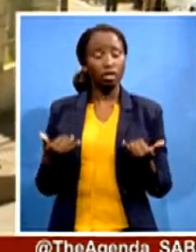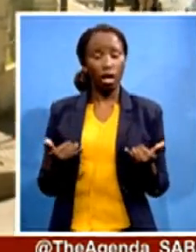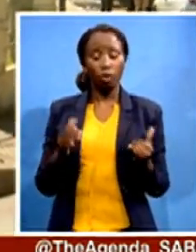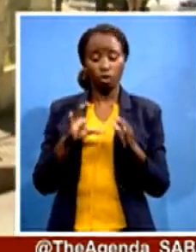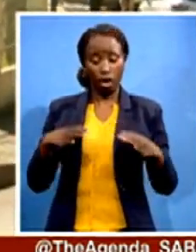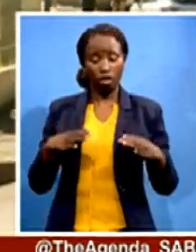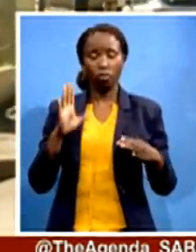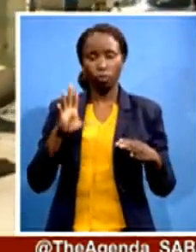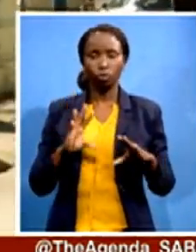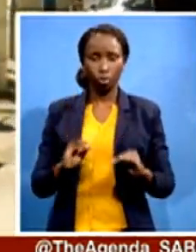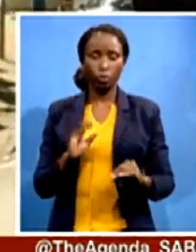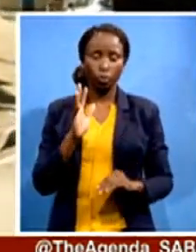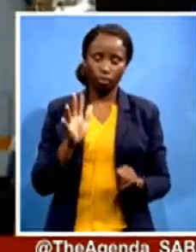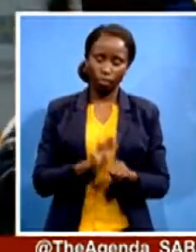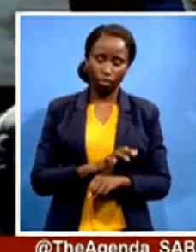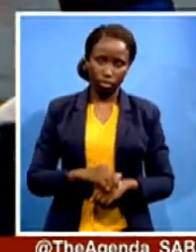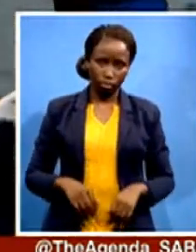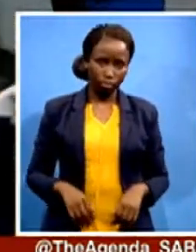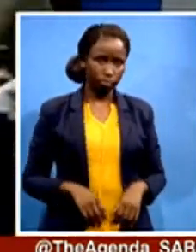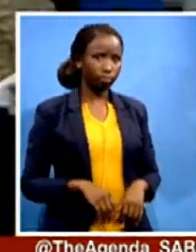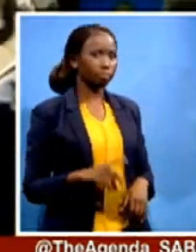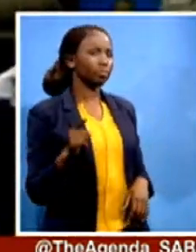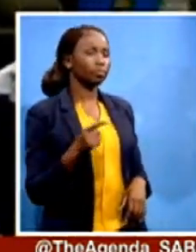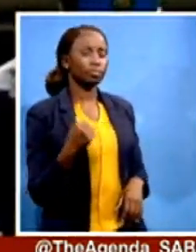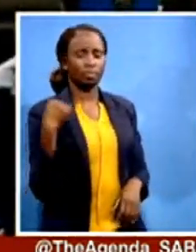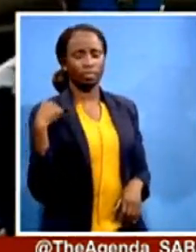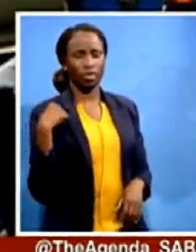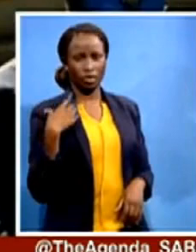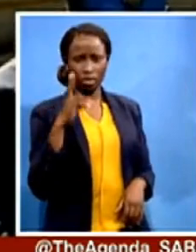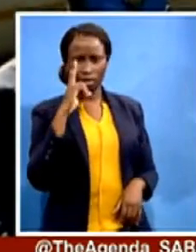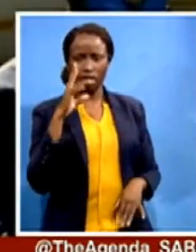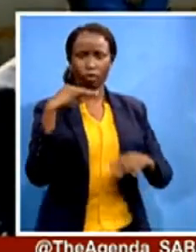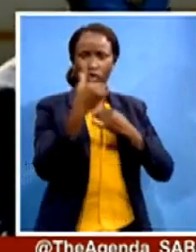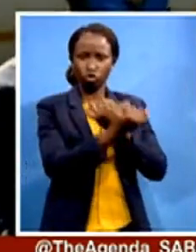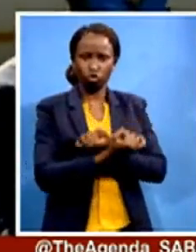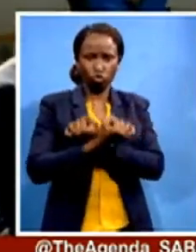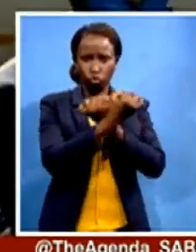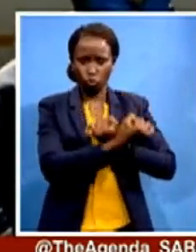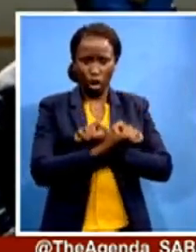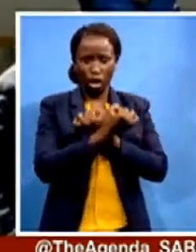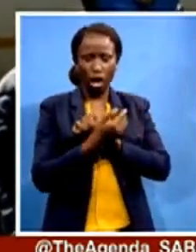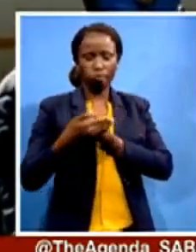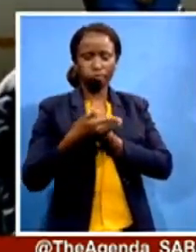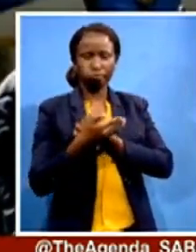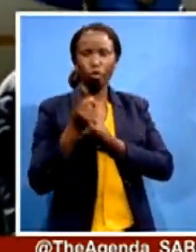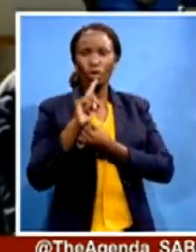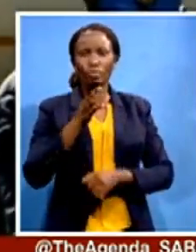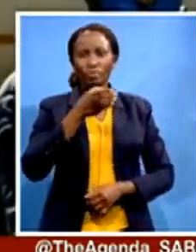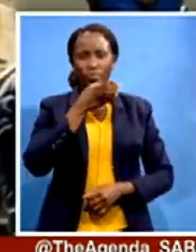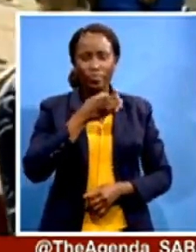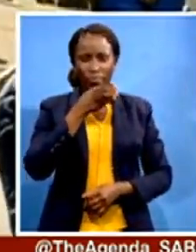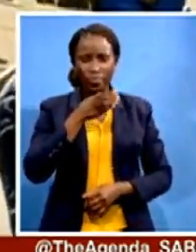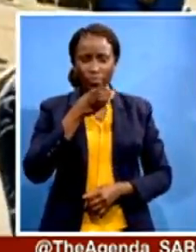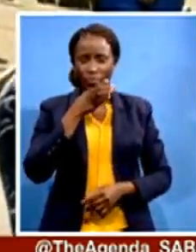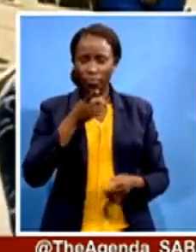Yesterday, a truck was looted, a truck that was loading, that had alcohol, that was ferrying alcohol, it was loaded. This road that